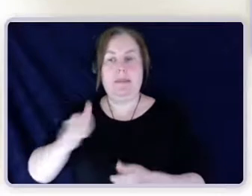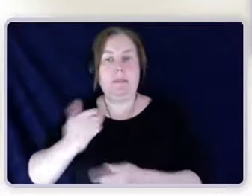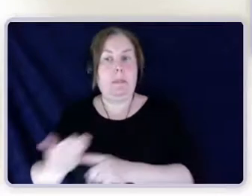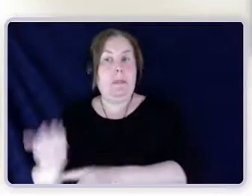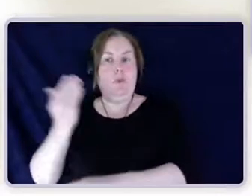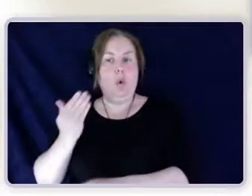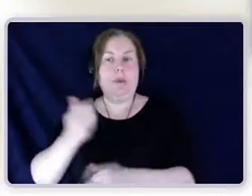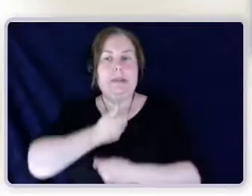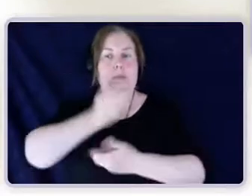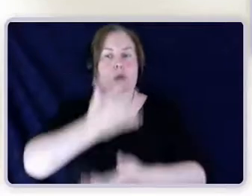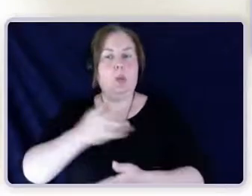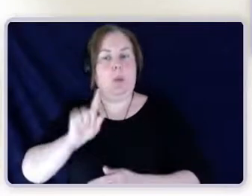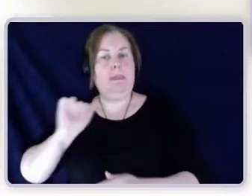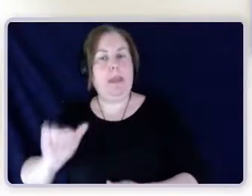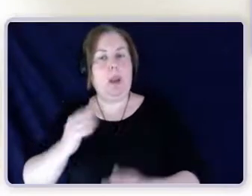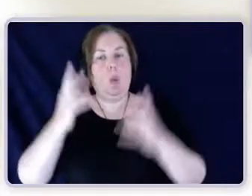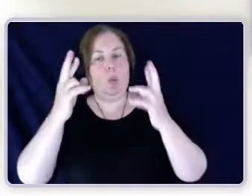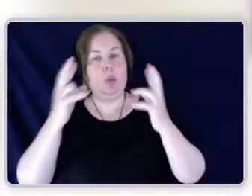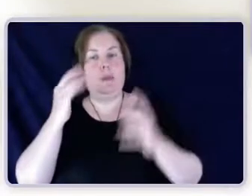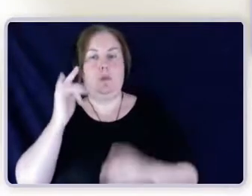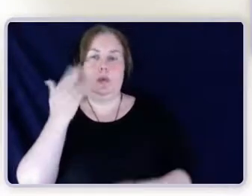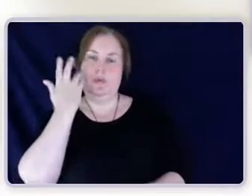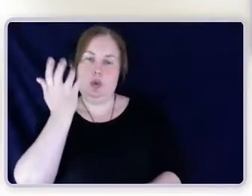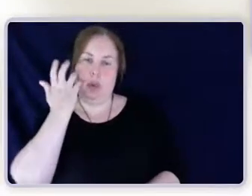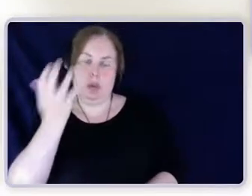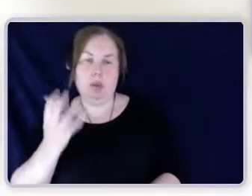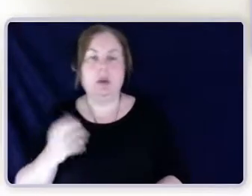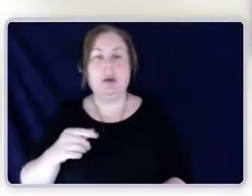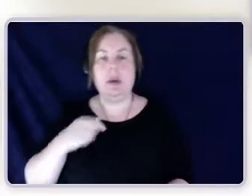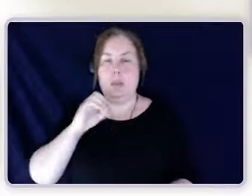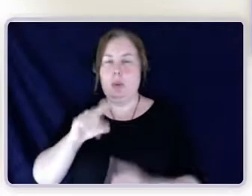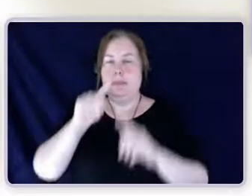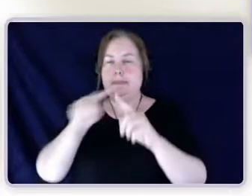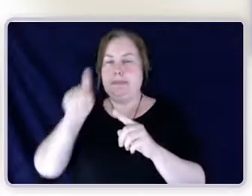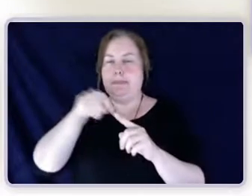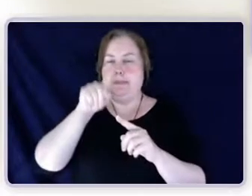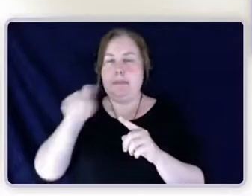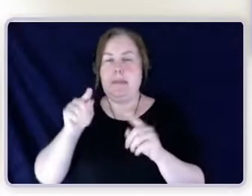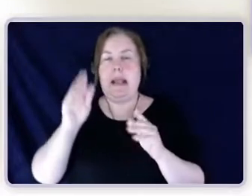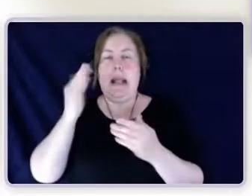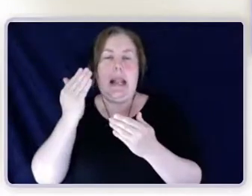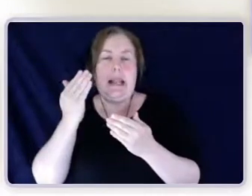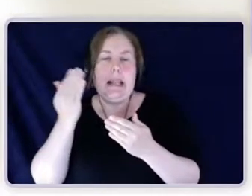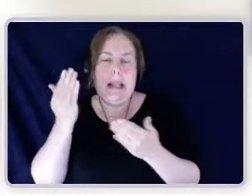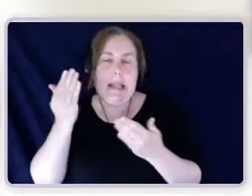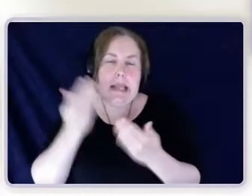next to the words least restrictive and express wish because those criteria,